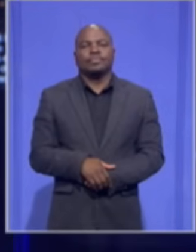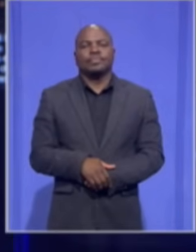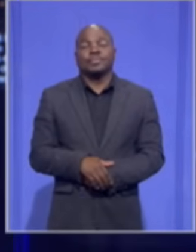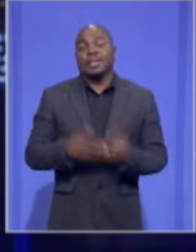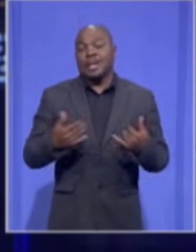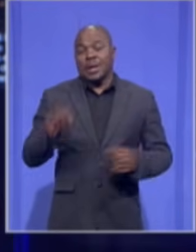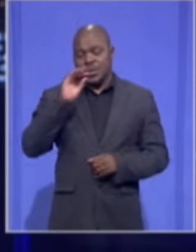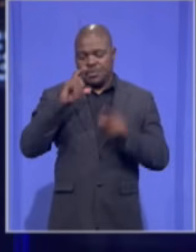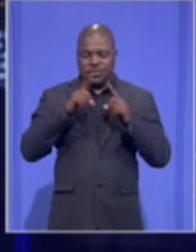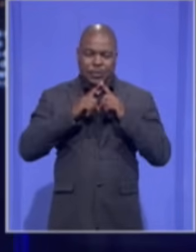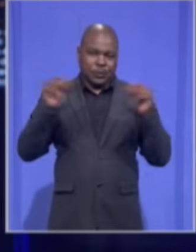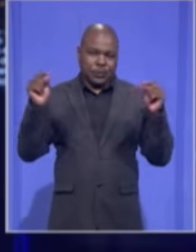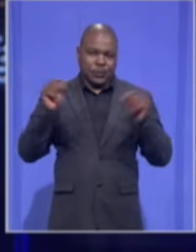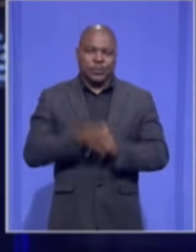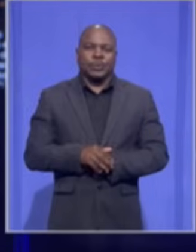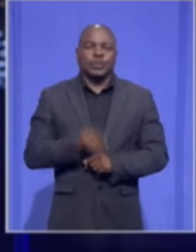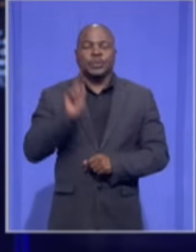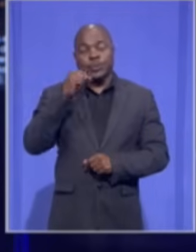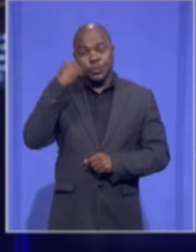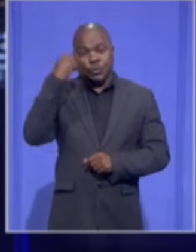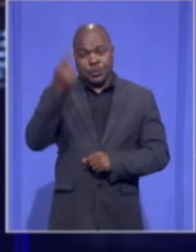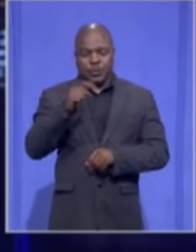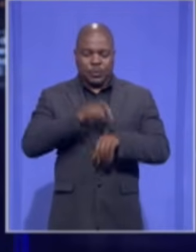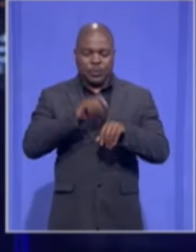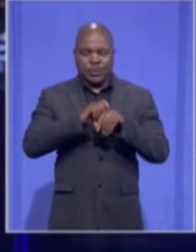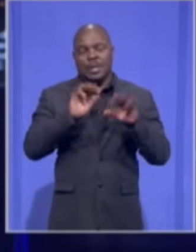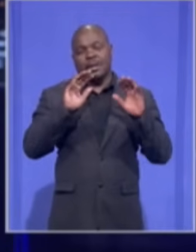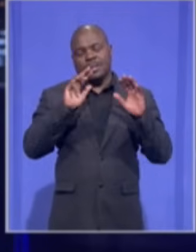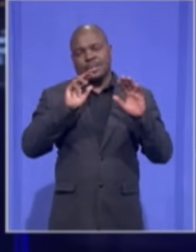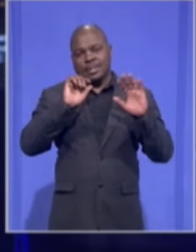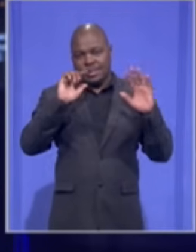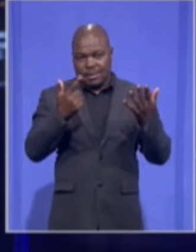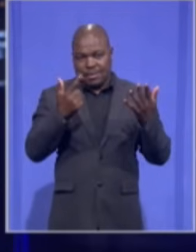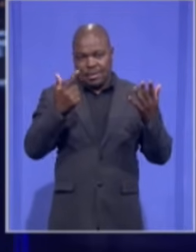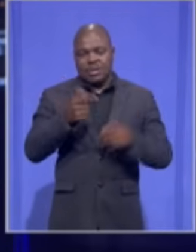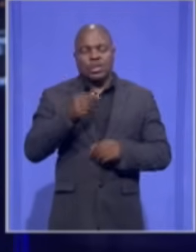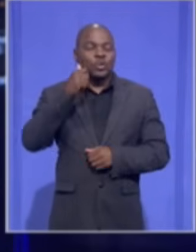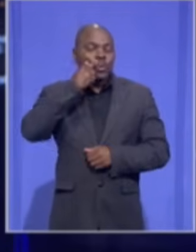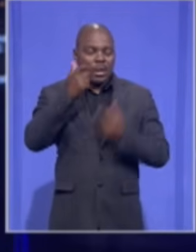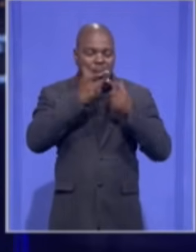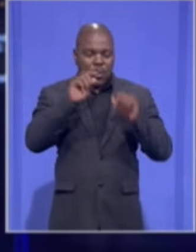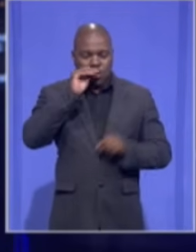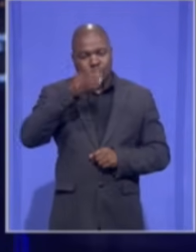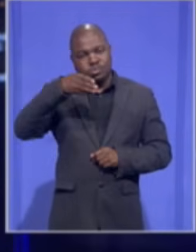Dibile hakalo thapameng ena fumana moifo wa rona wa ditaba tsa Setswana ho sane ka hora ya bosupa ka